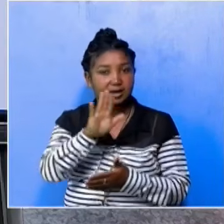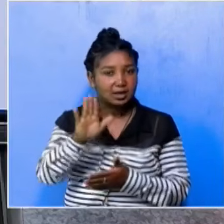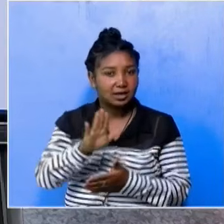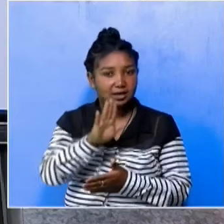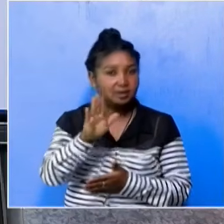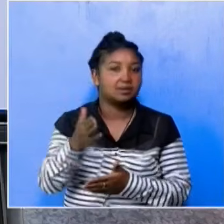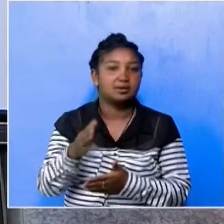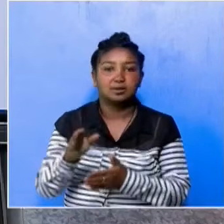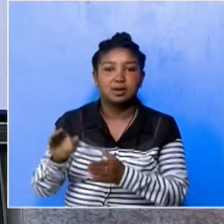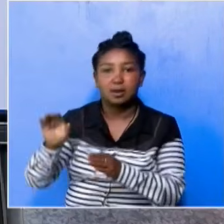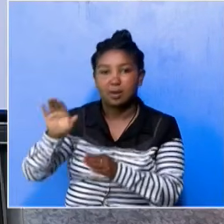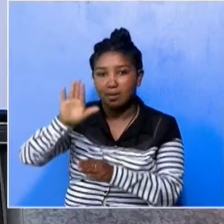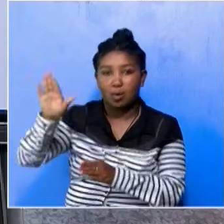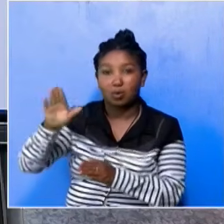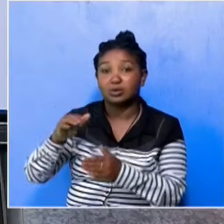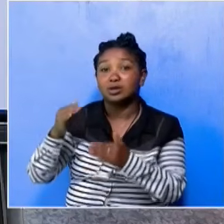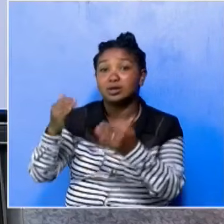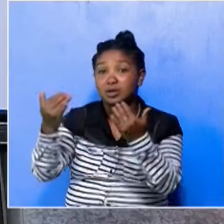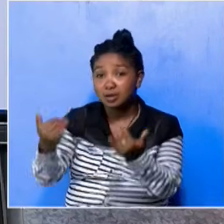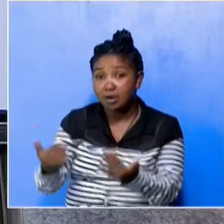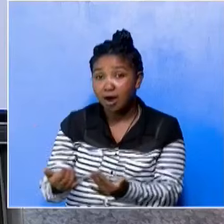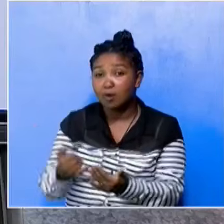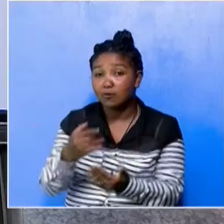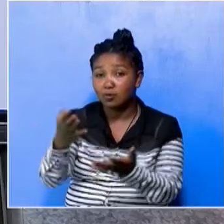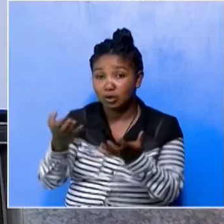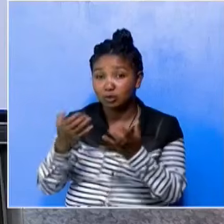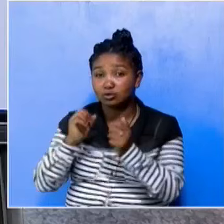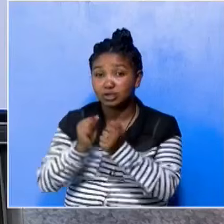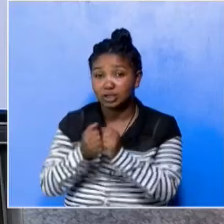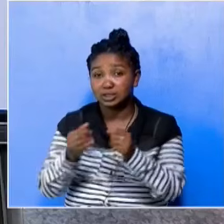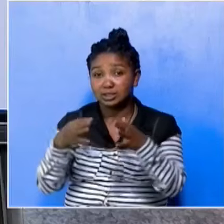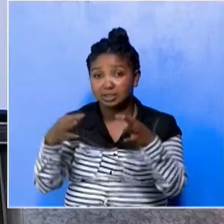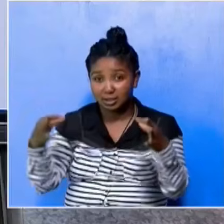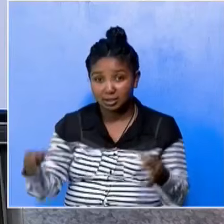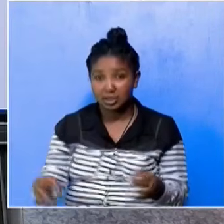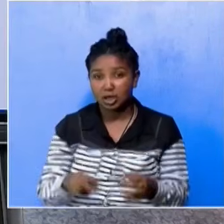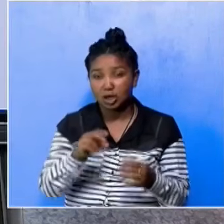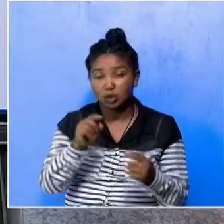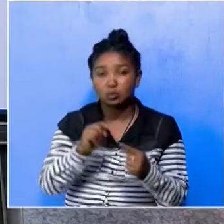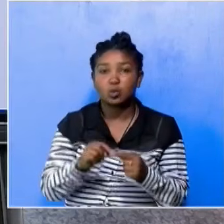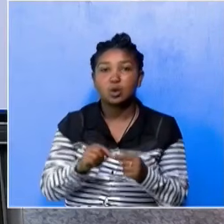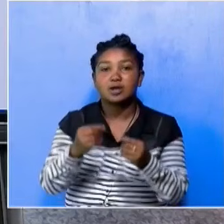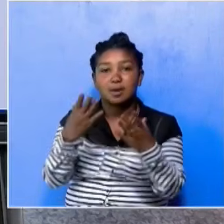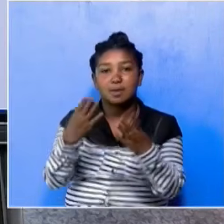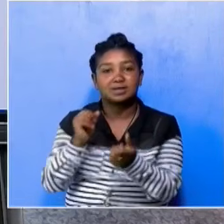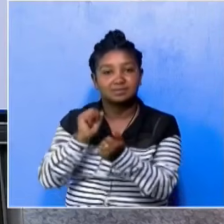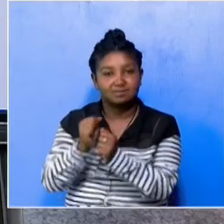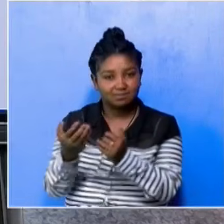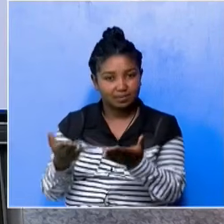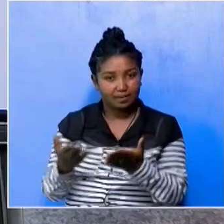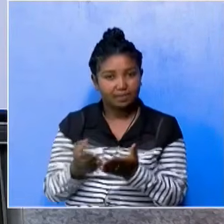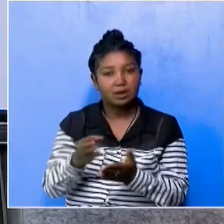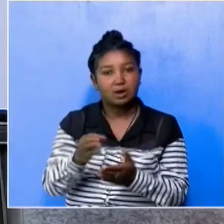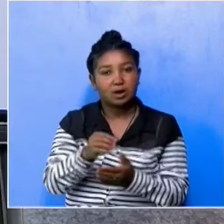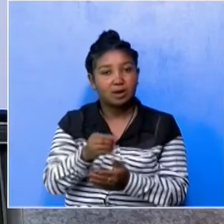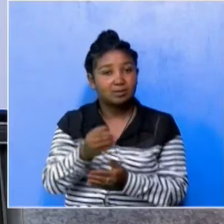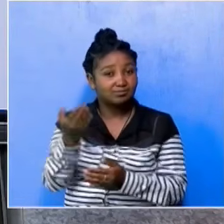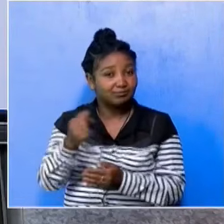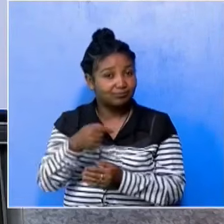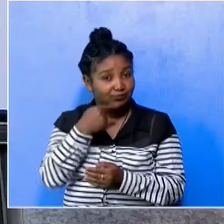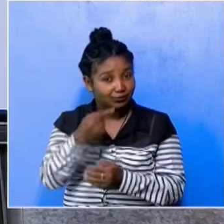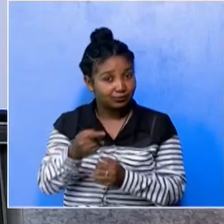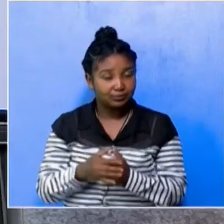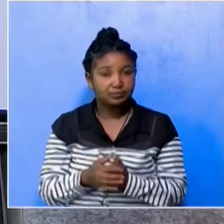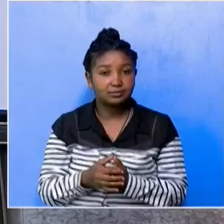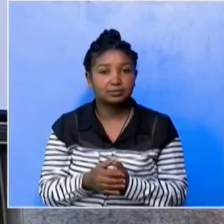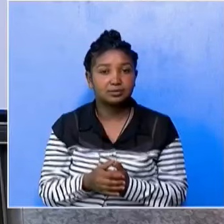board. Now, if you want to change this sentence into passive voice, as we said in the previous